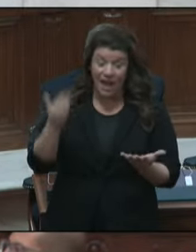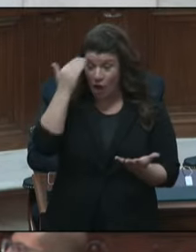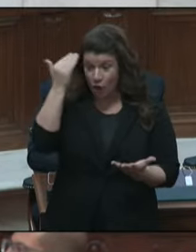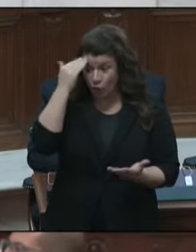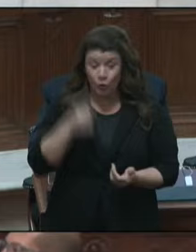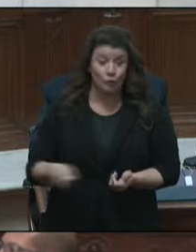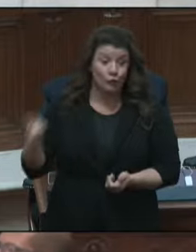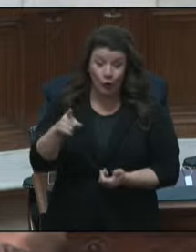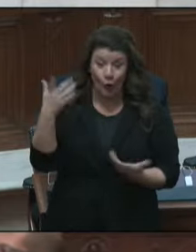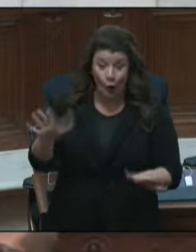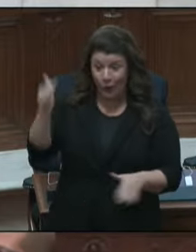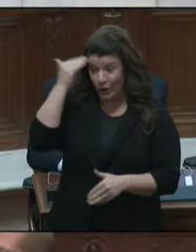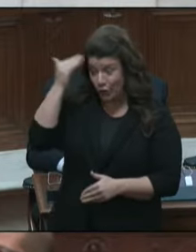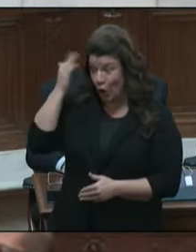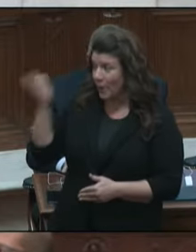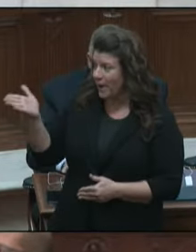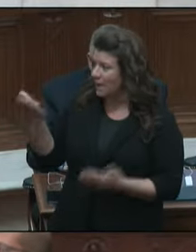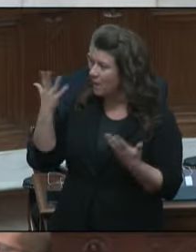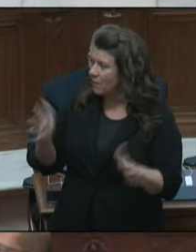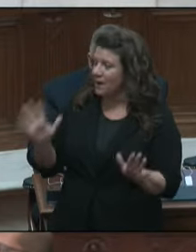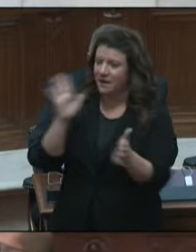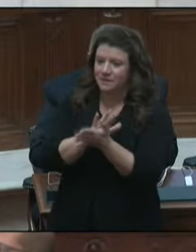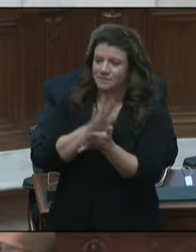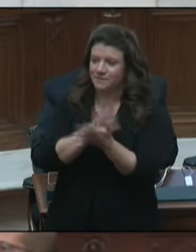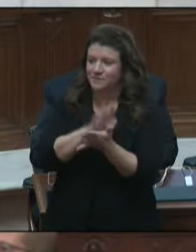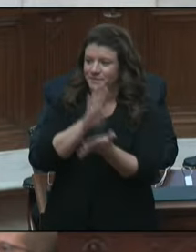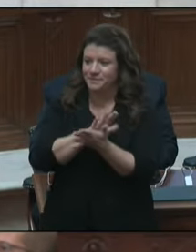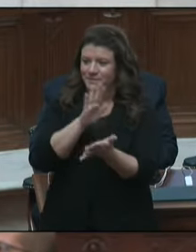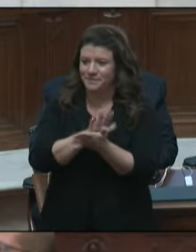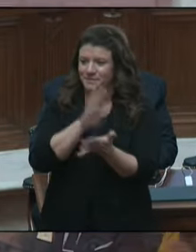y'all know Larry, and we've known him forever.